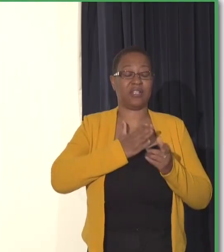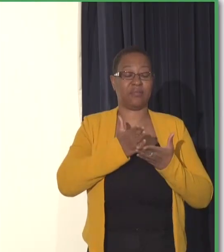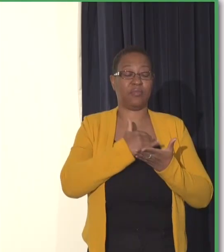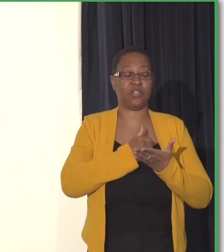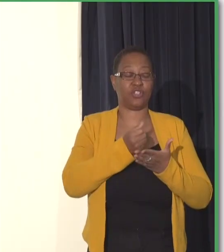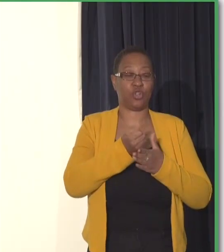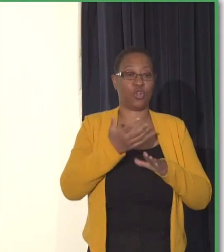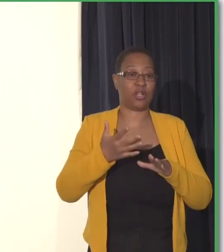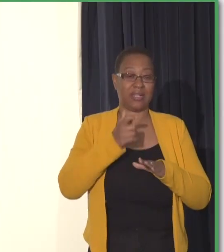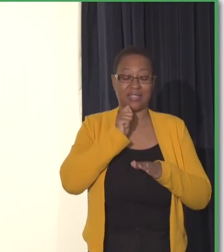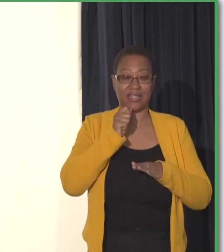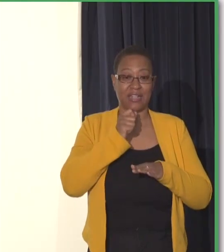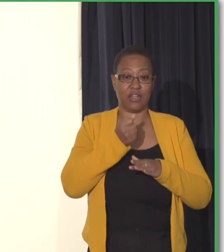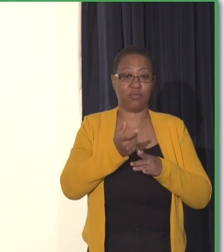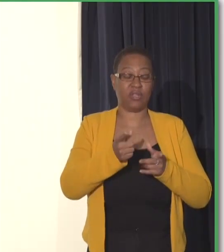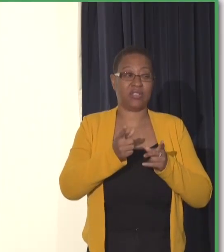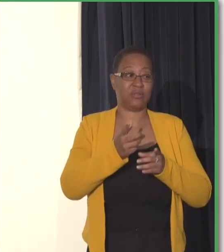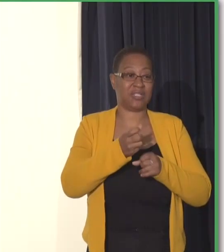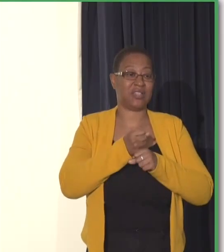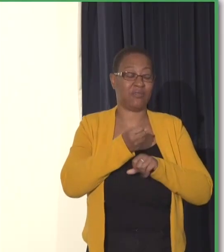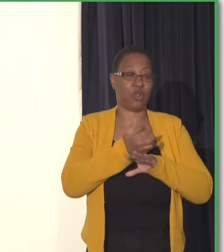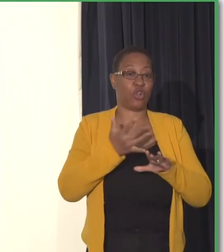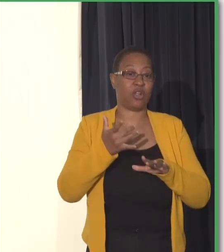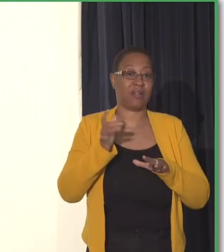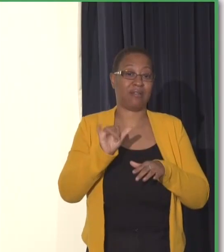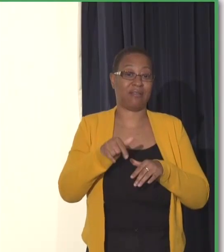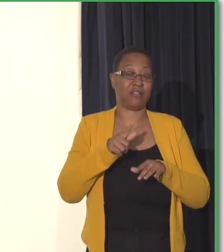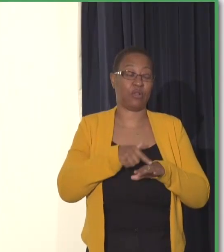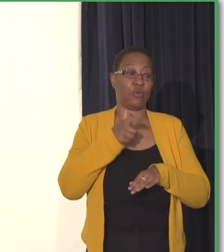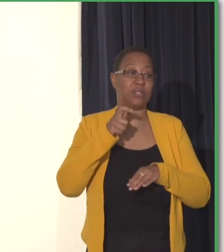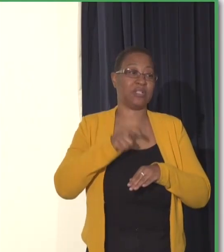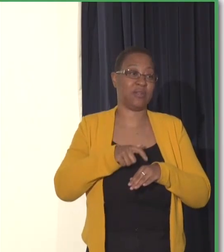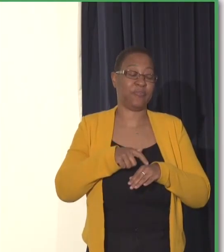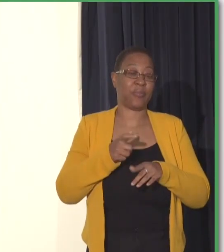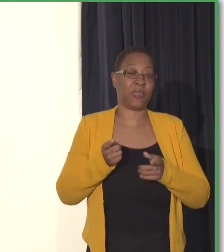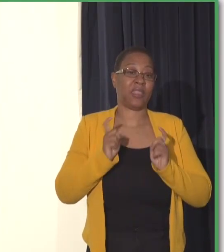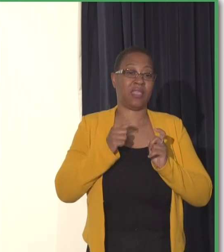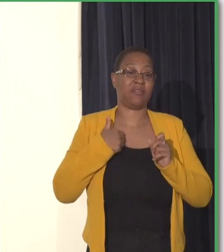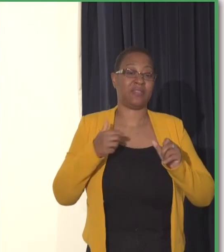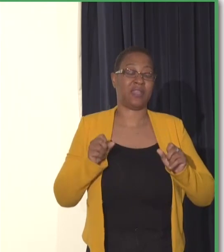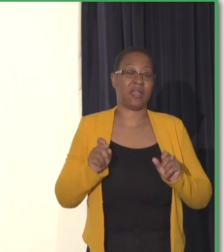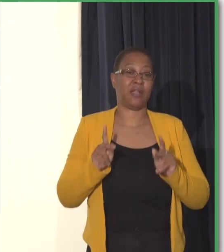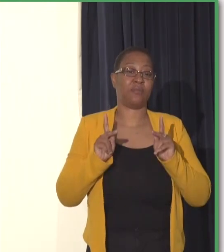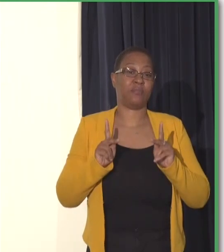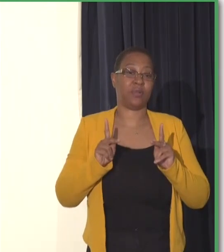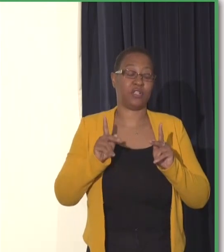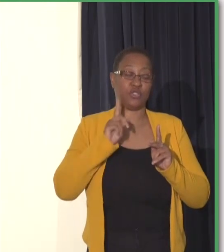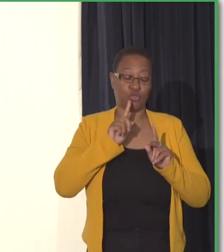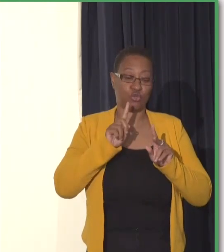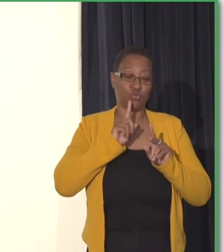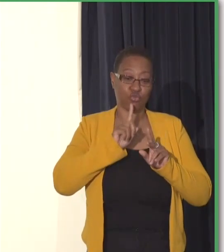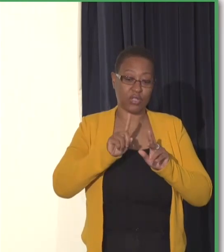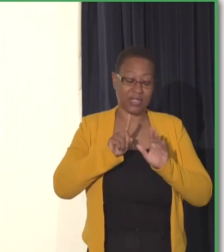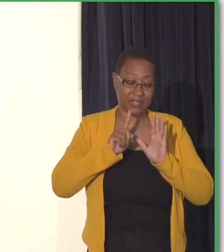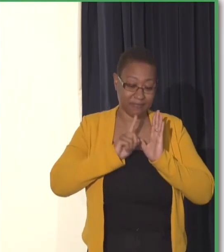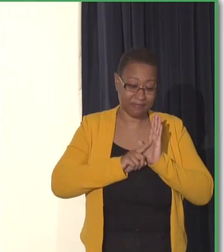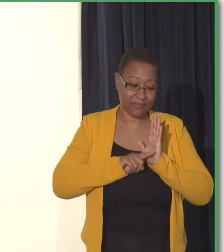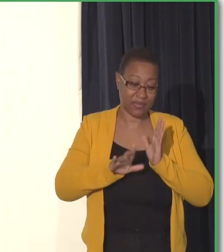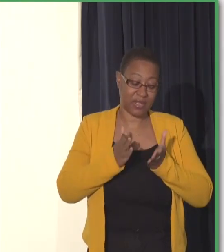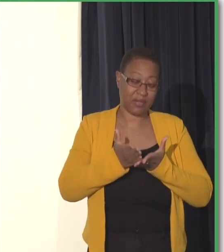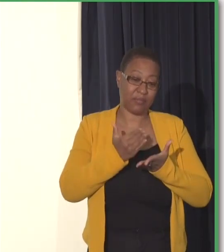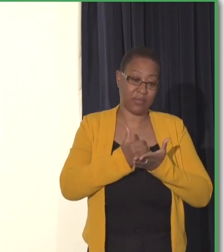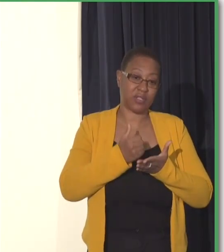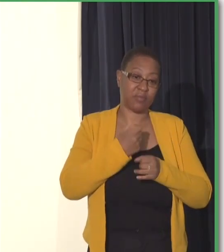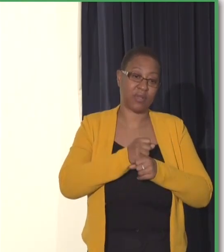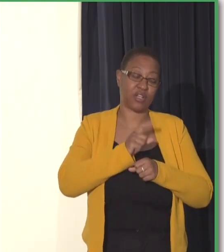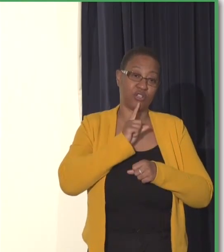haven't been received early like this in a very, very long time, to give us the opportunity to scrutinize this budget and make sure